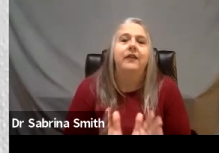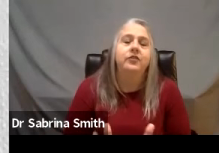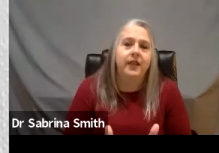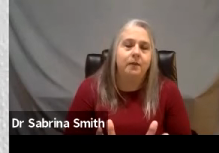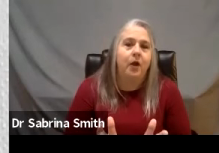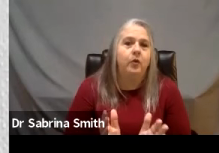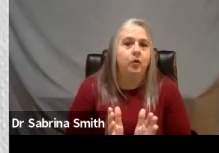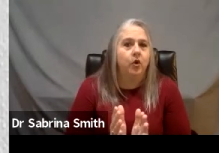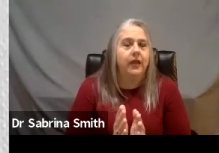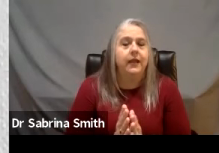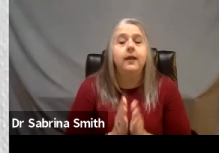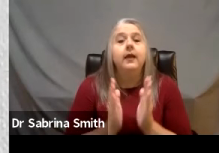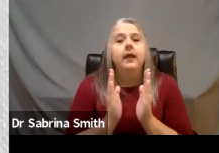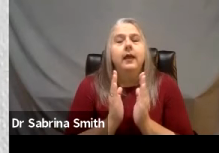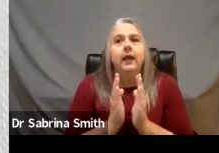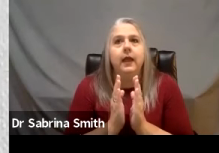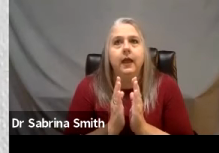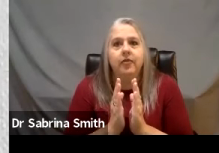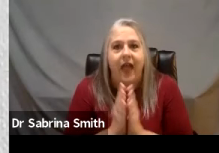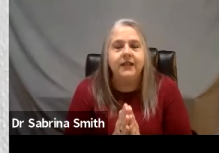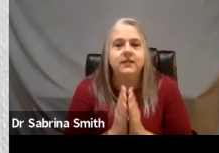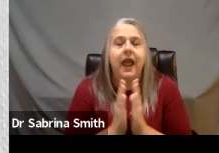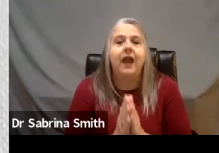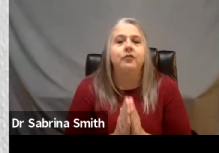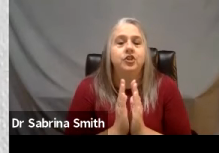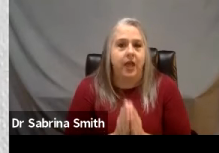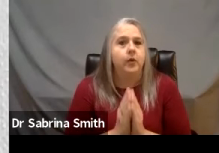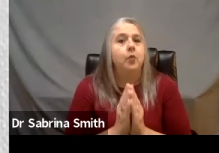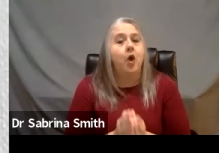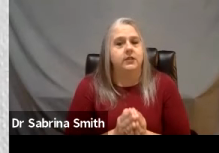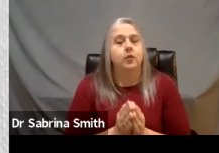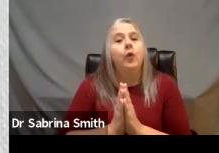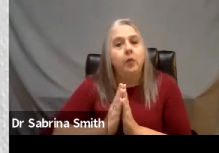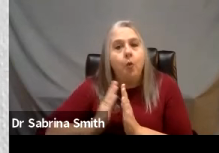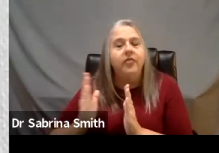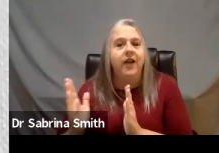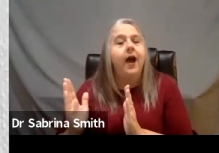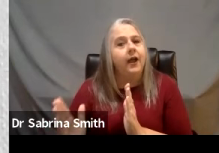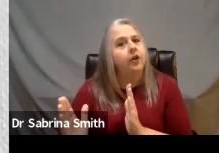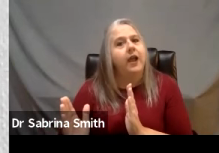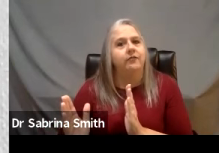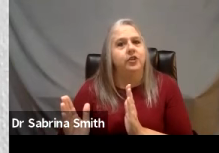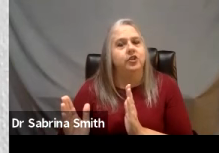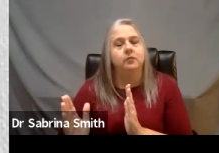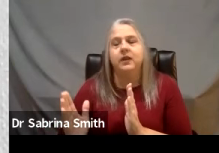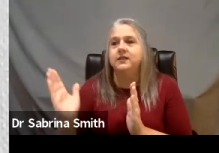that we have to think about when we're working. That's the average that we want. We want the higher average, because